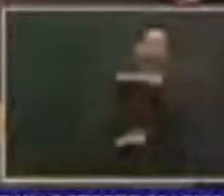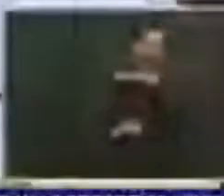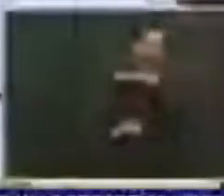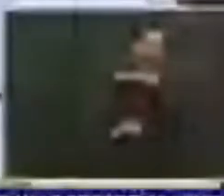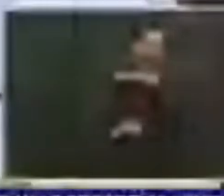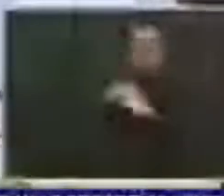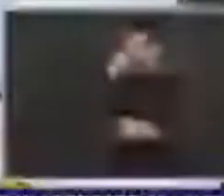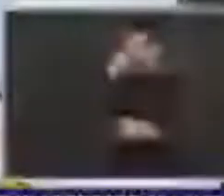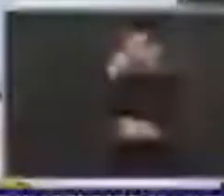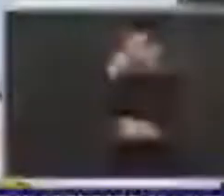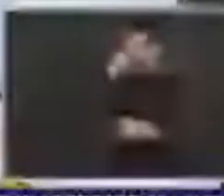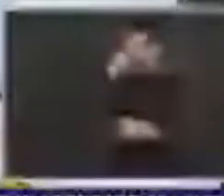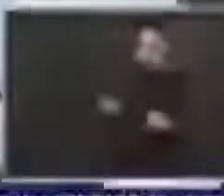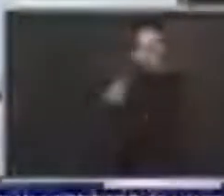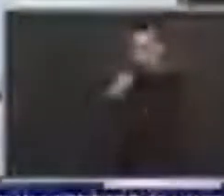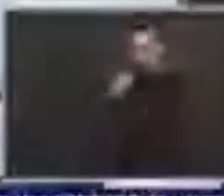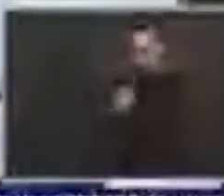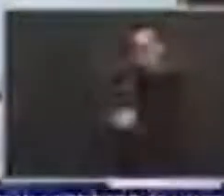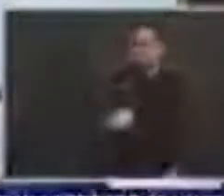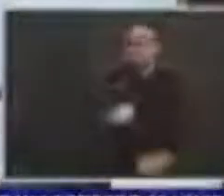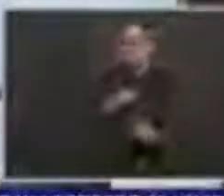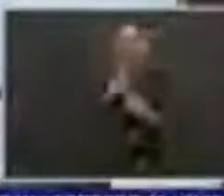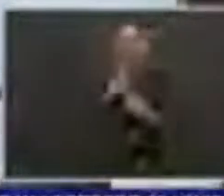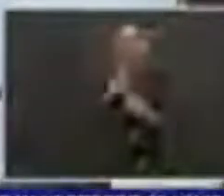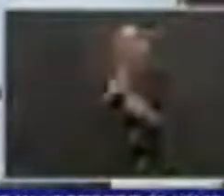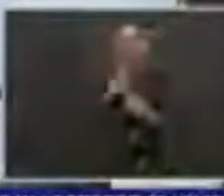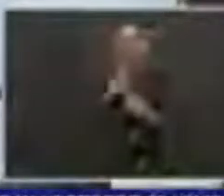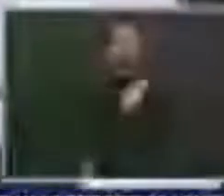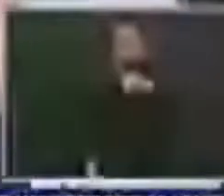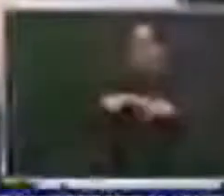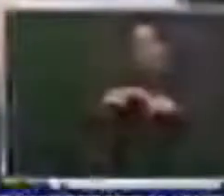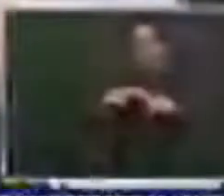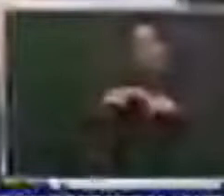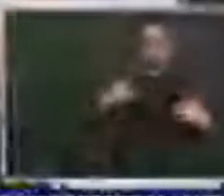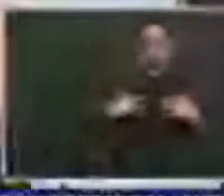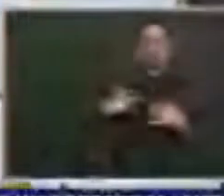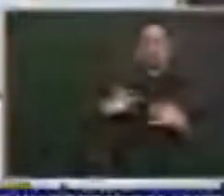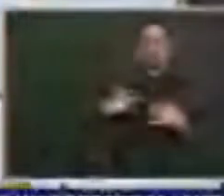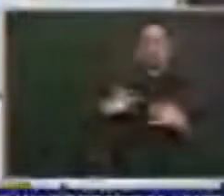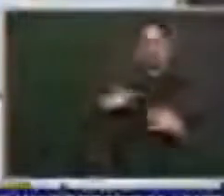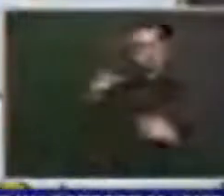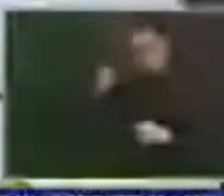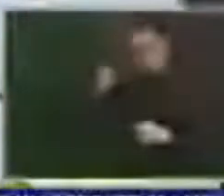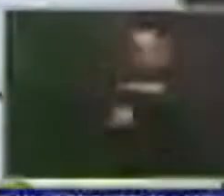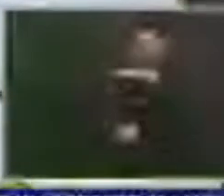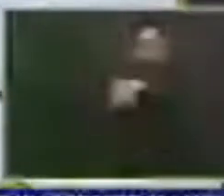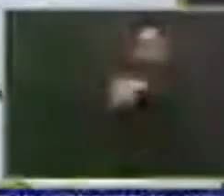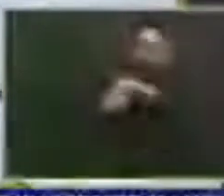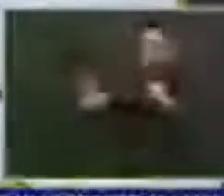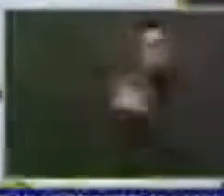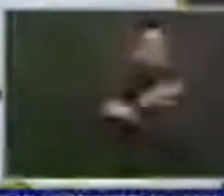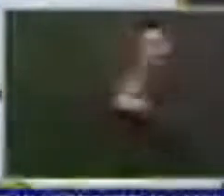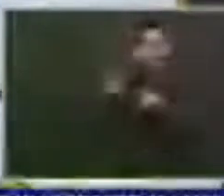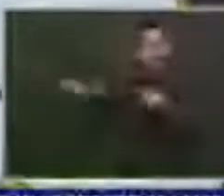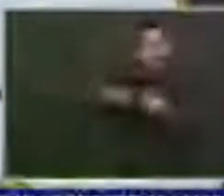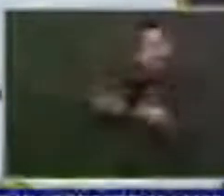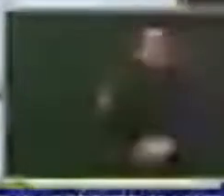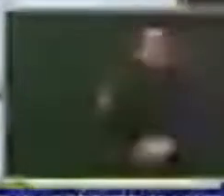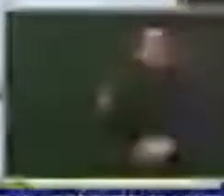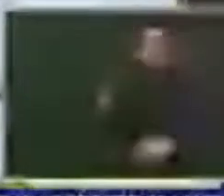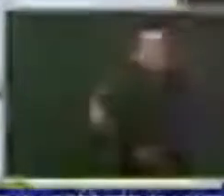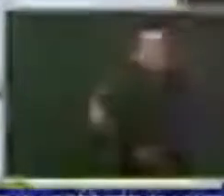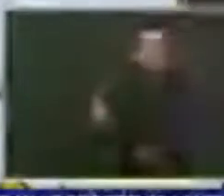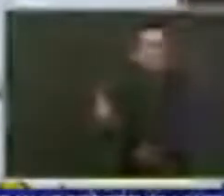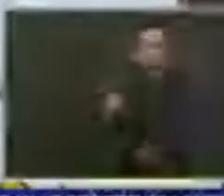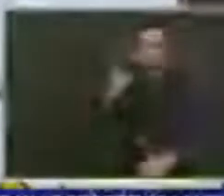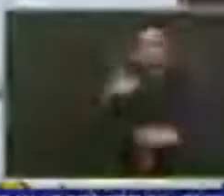right. What I worry about is overflowing hospitals. So a few statistics on the dashboard that folks